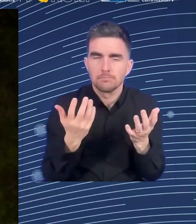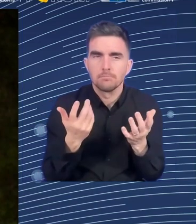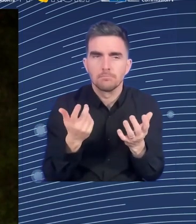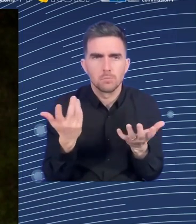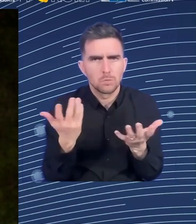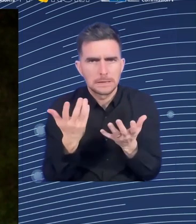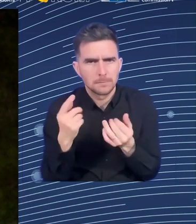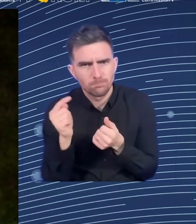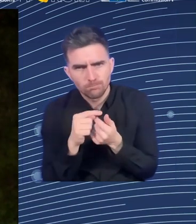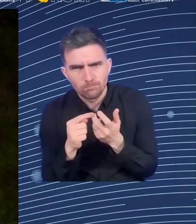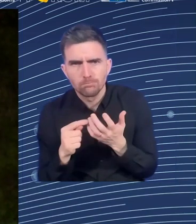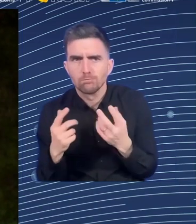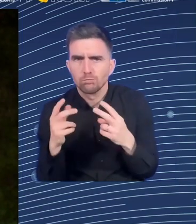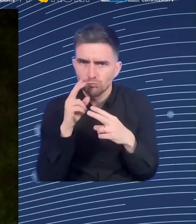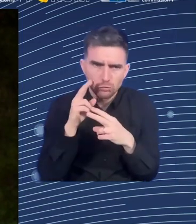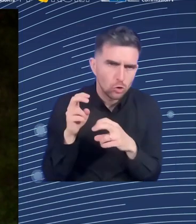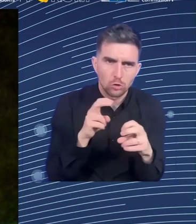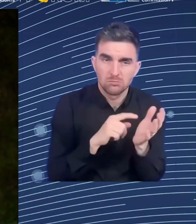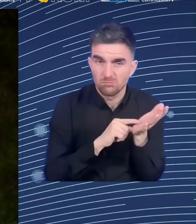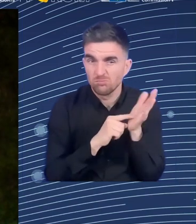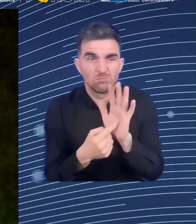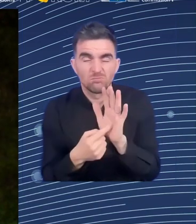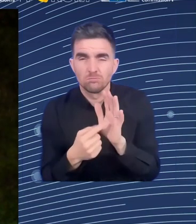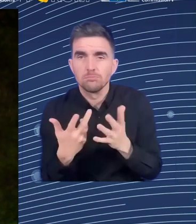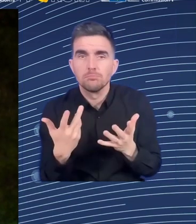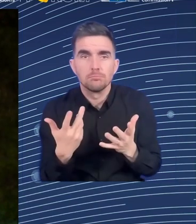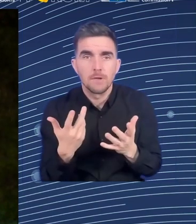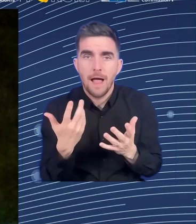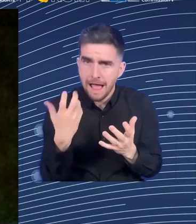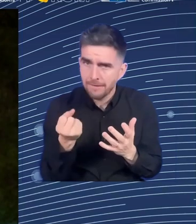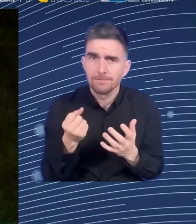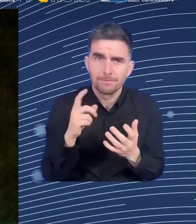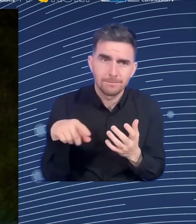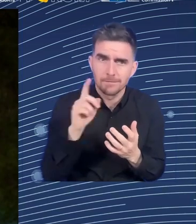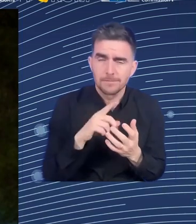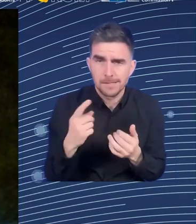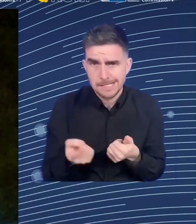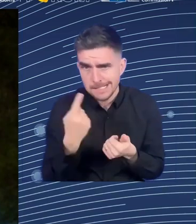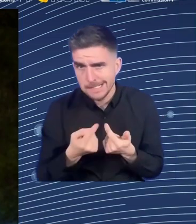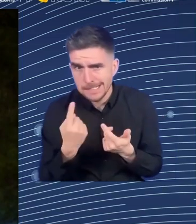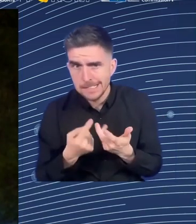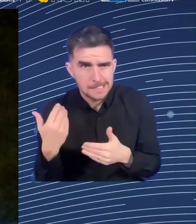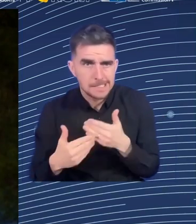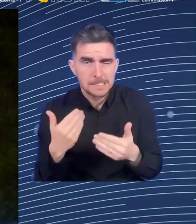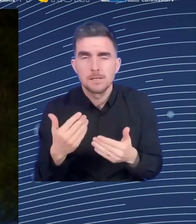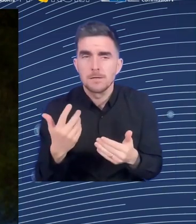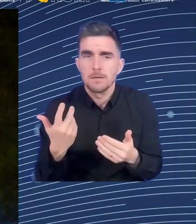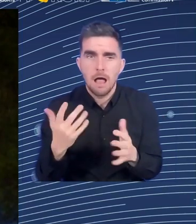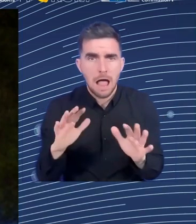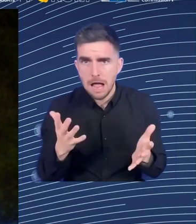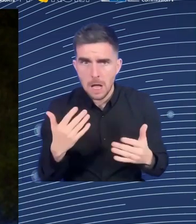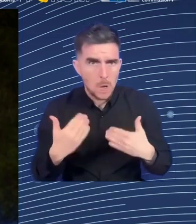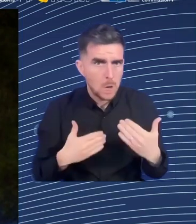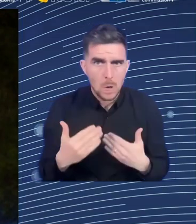sector. That is very much influenced by work organization and the work environment, and that is a company level